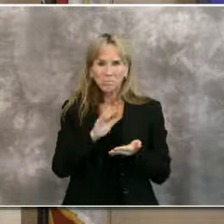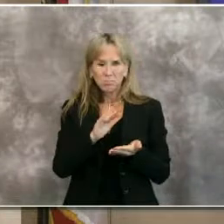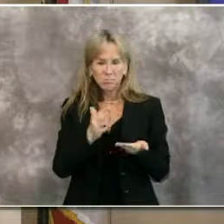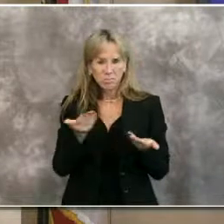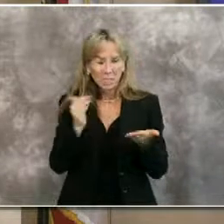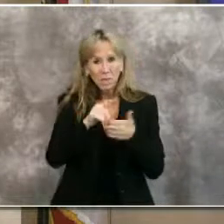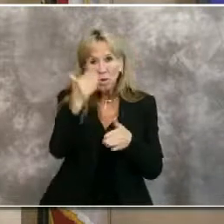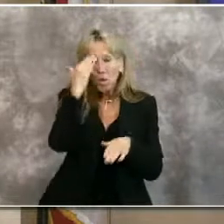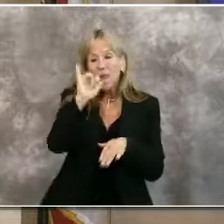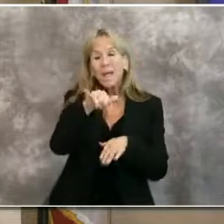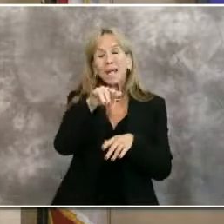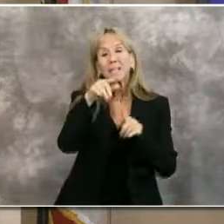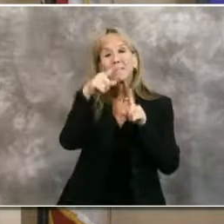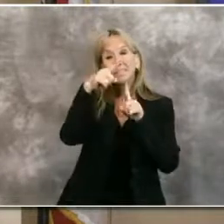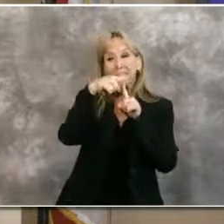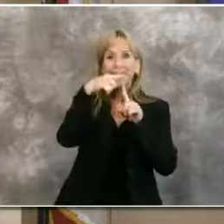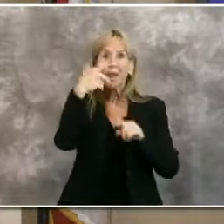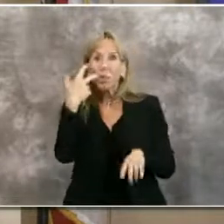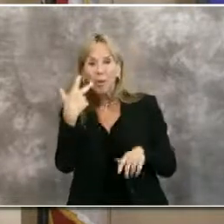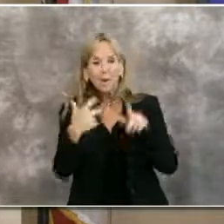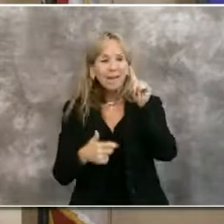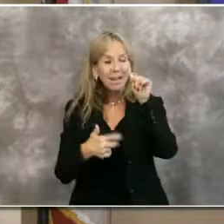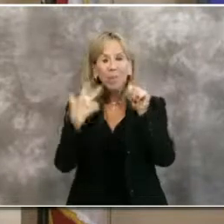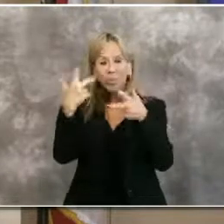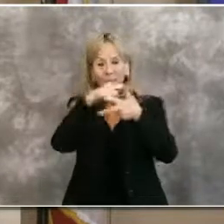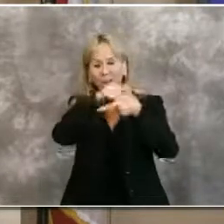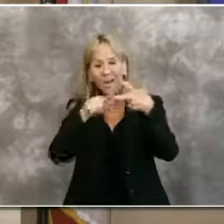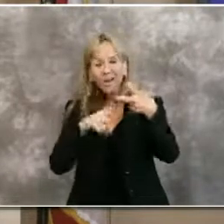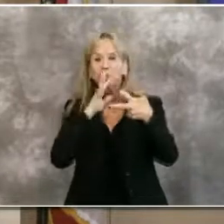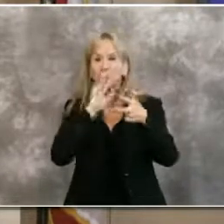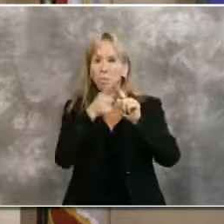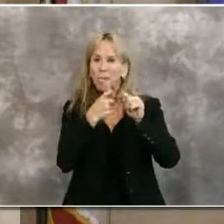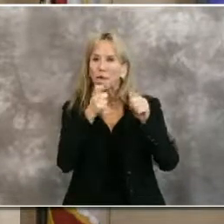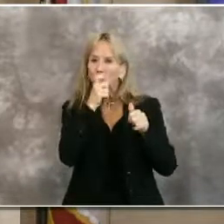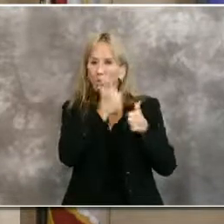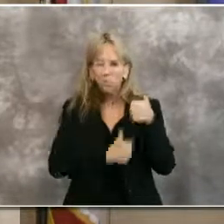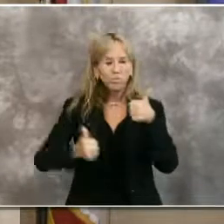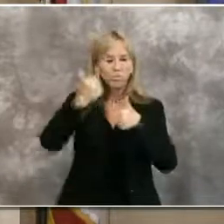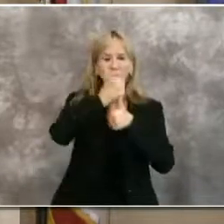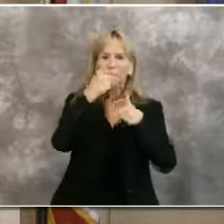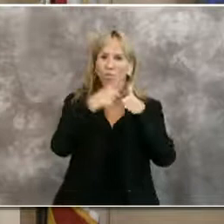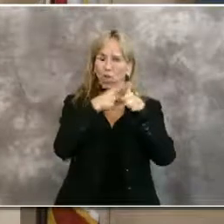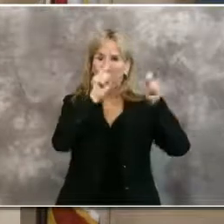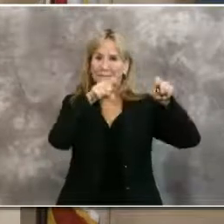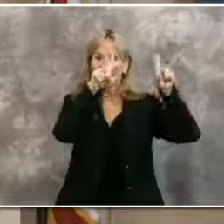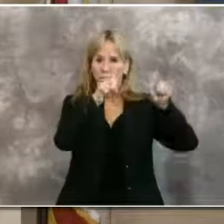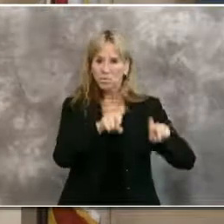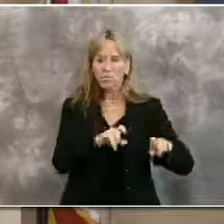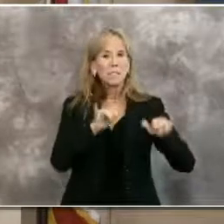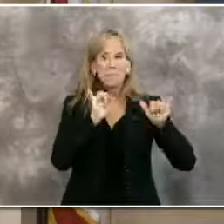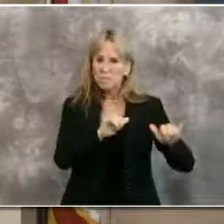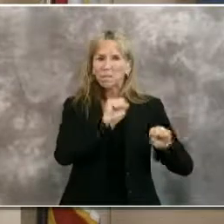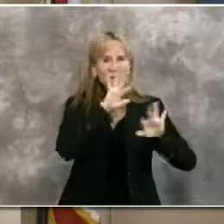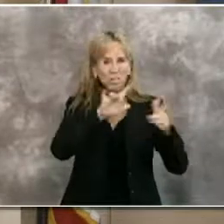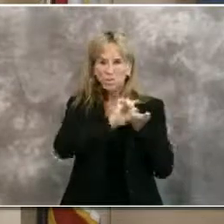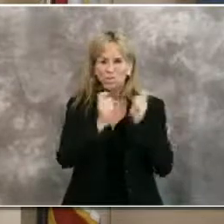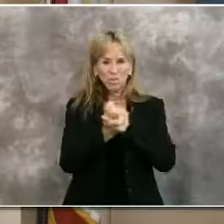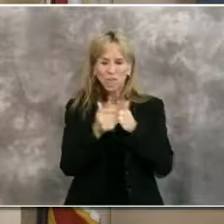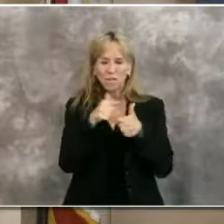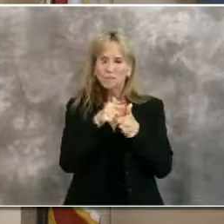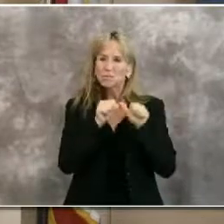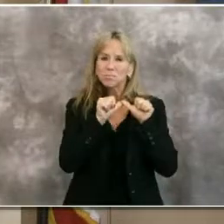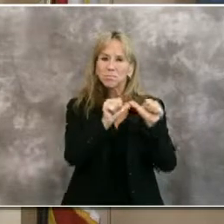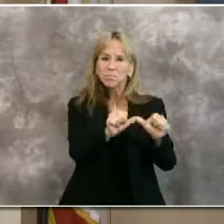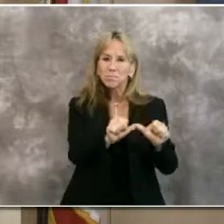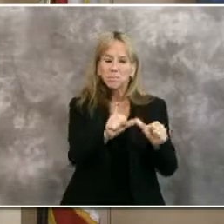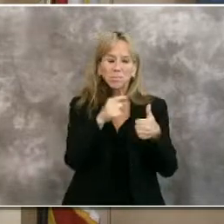the T3 strategy, it was testing for the right people, the high priority. That is not wavering. We're continuing. And the importance of that